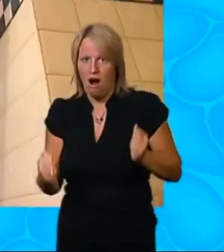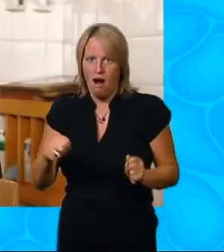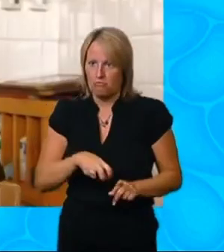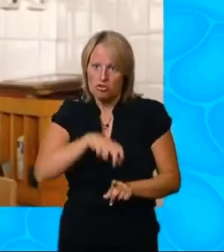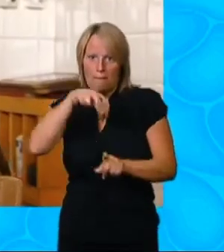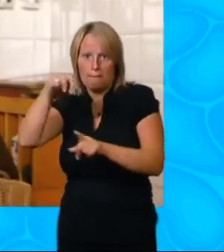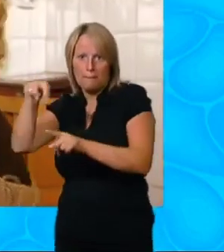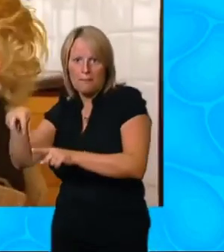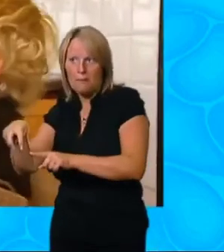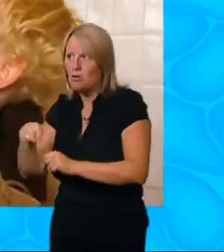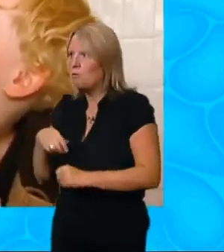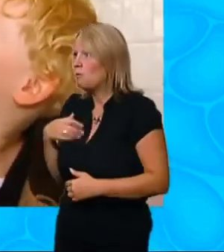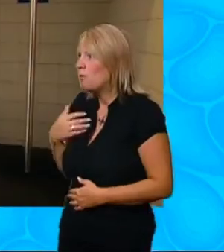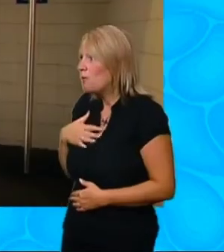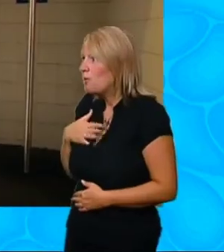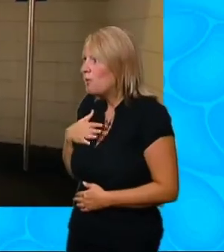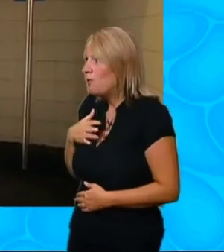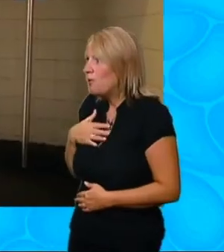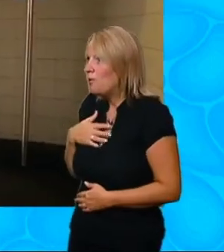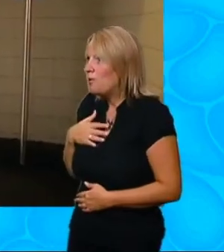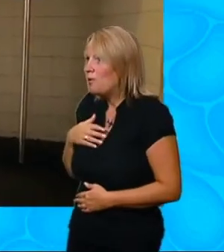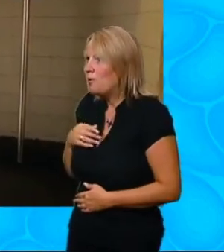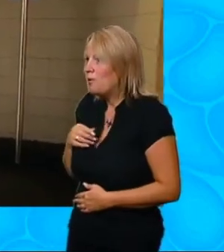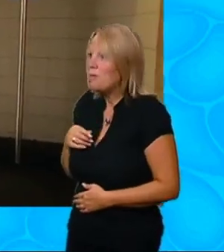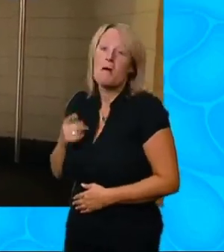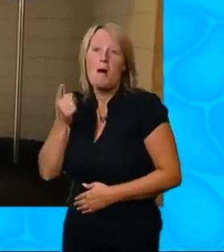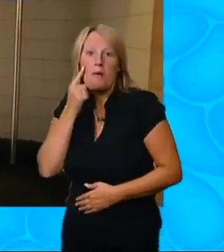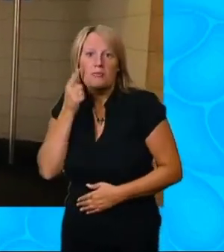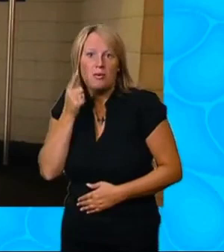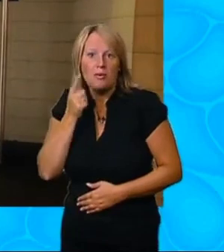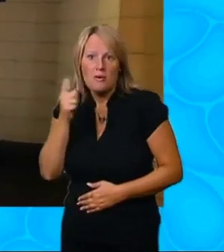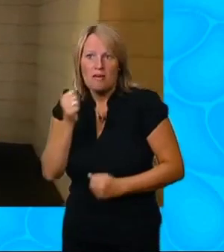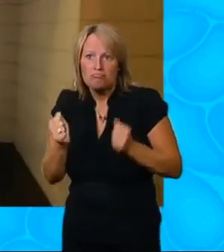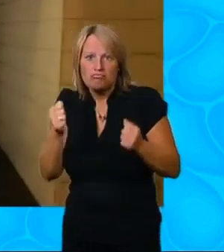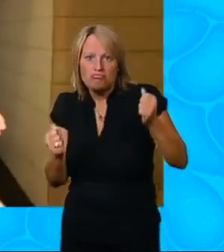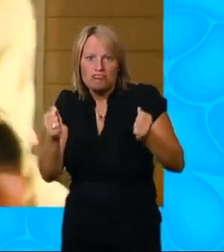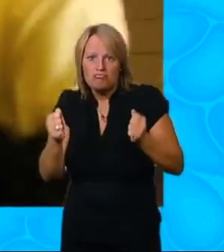engines. Wow. Oh, come on, let's go and see a fire engine.